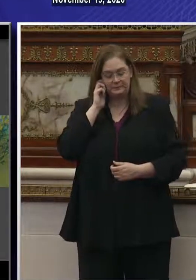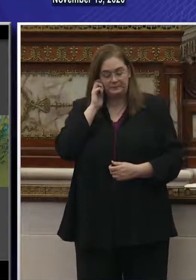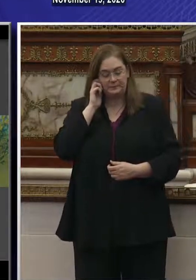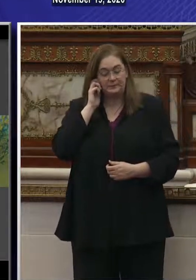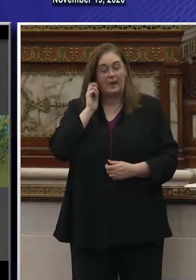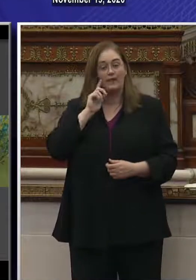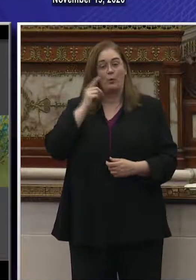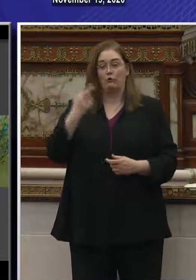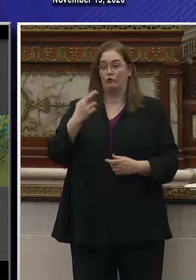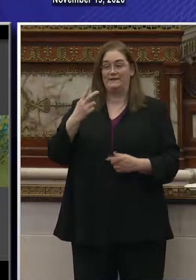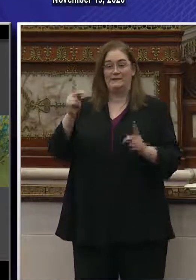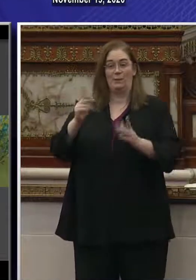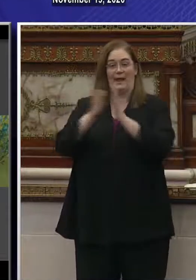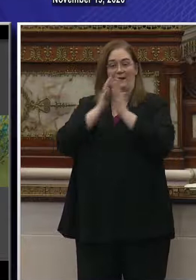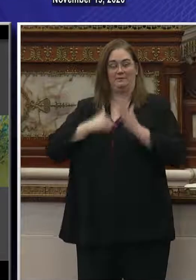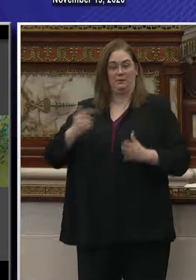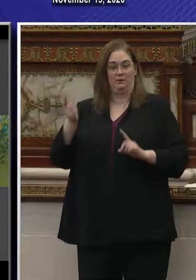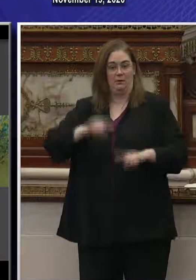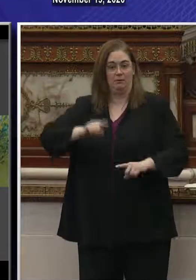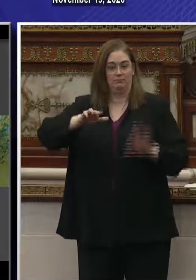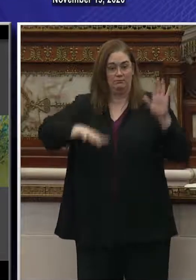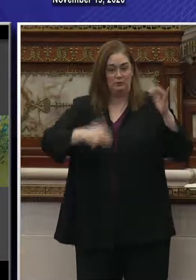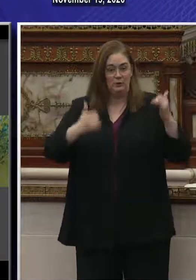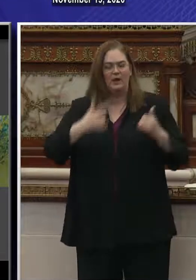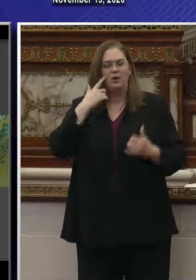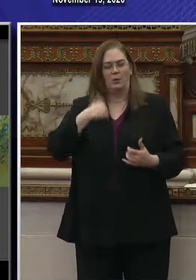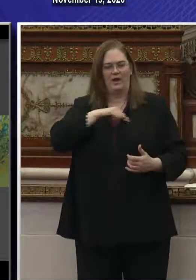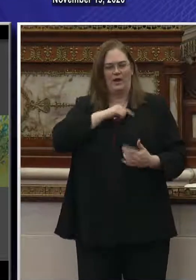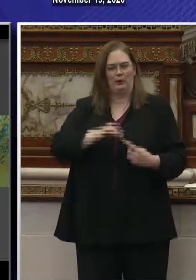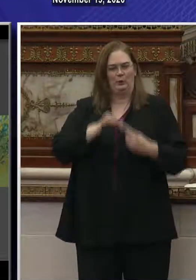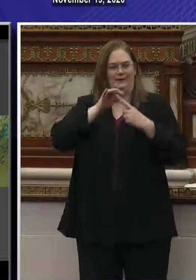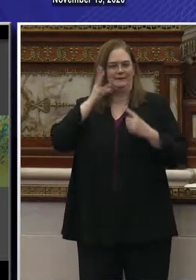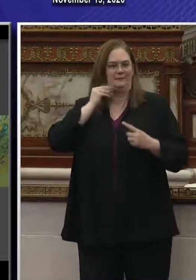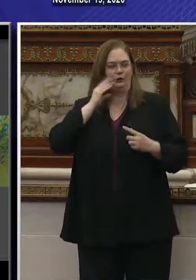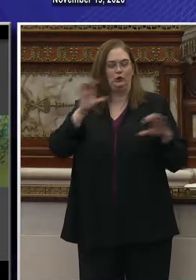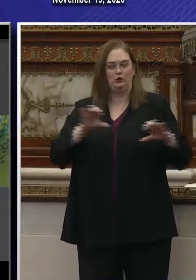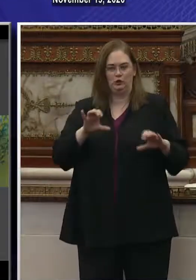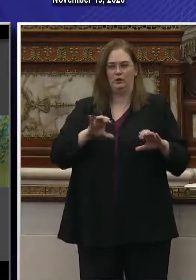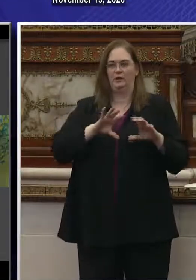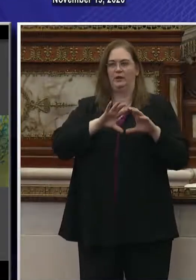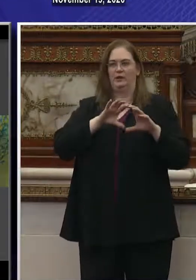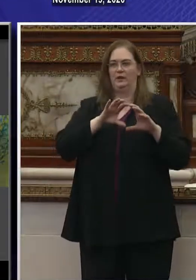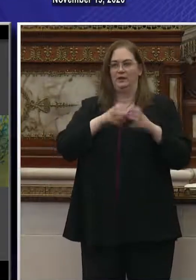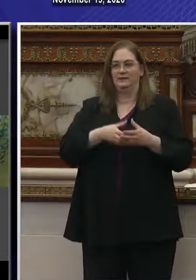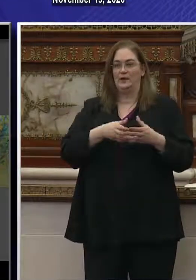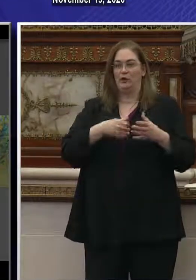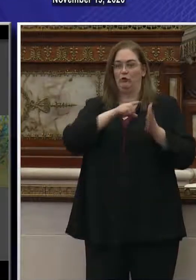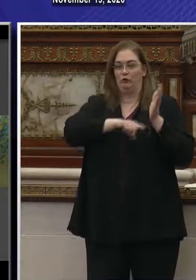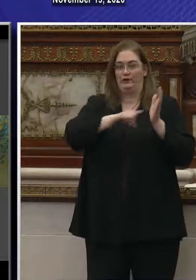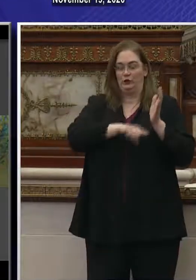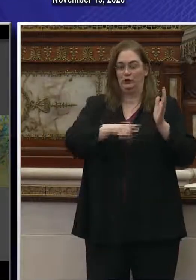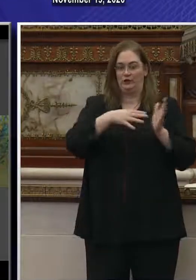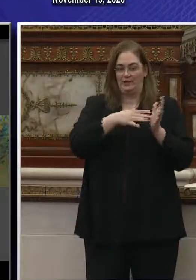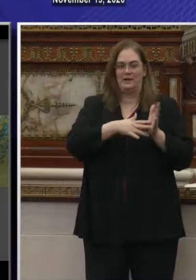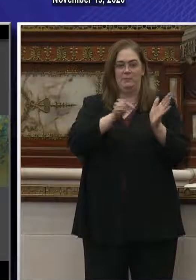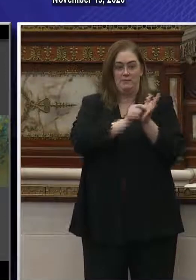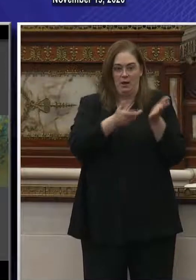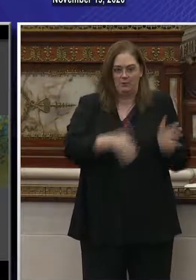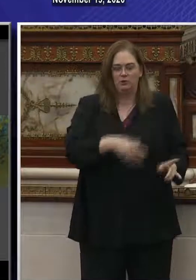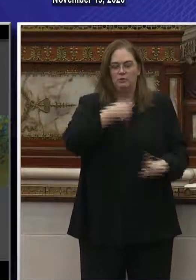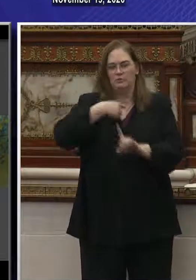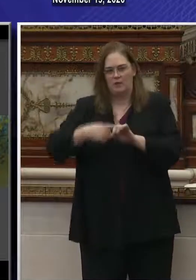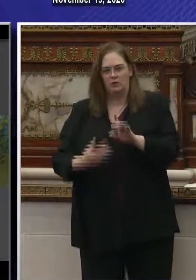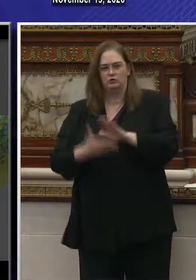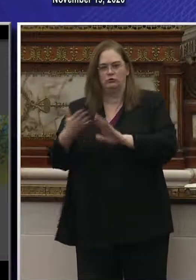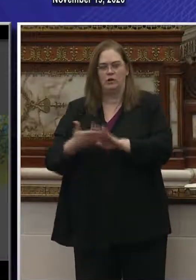speak today is that we've had a unique experience of both doing a set of COVID research studies that have now been published, and then also running